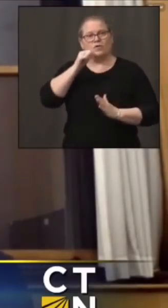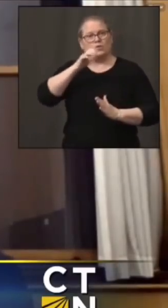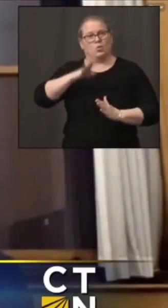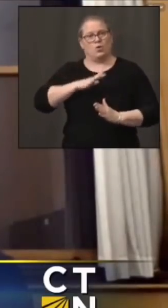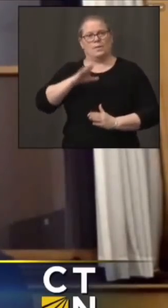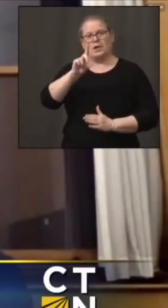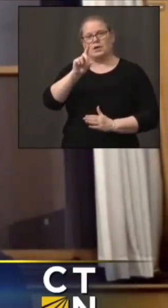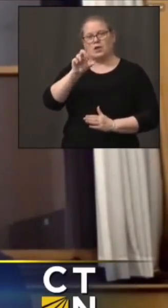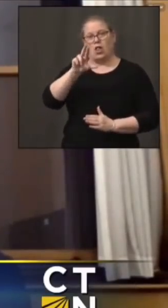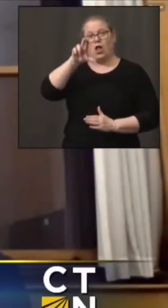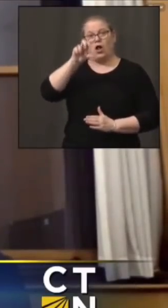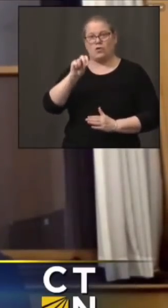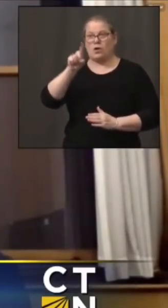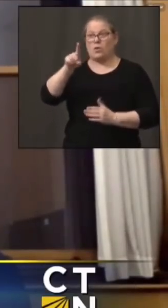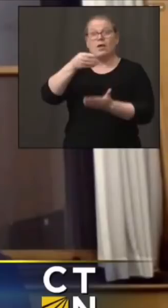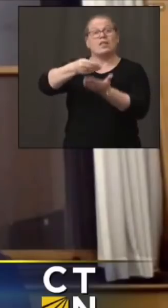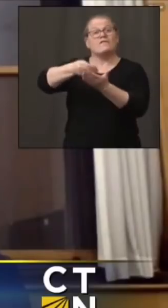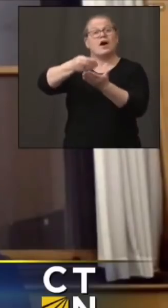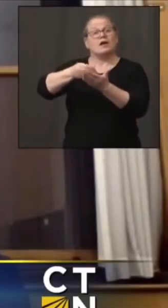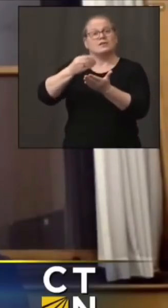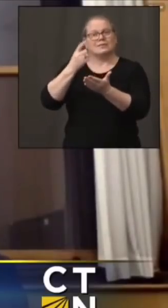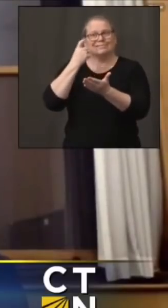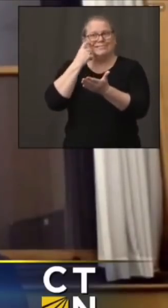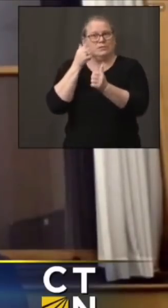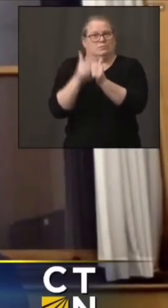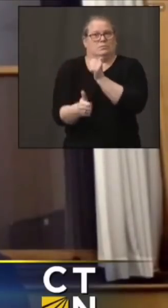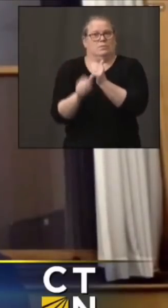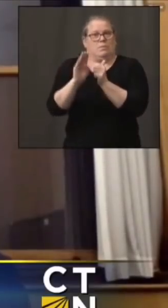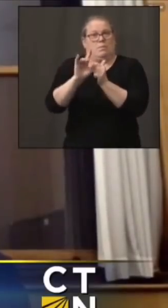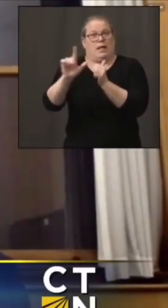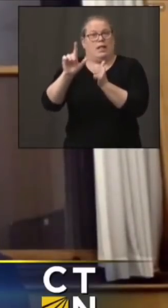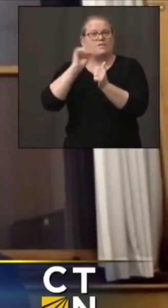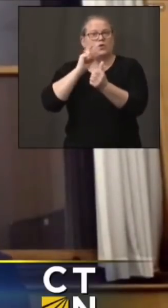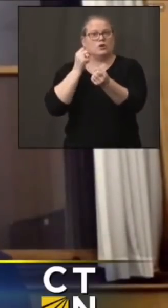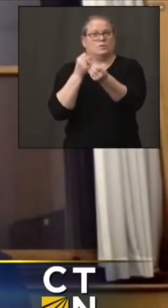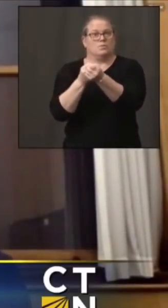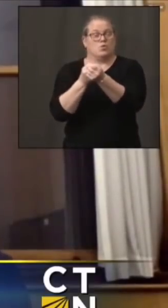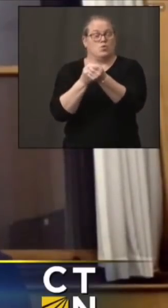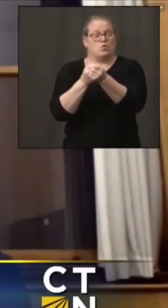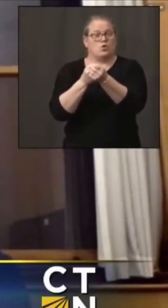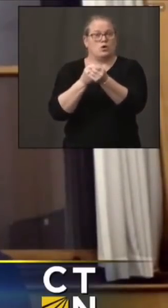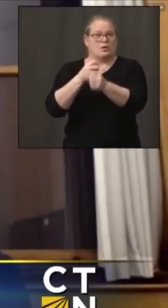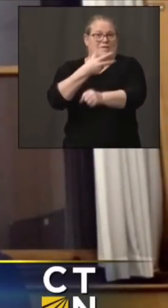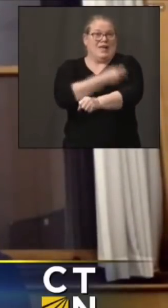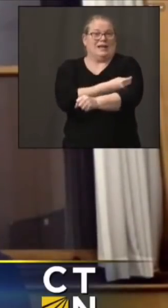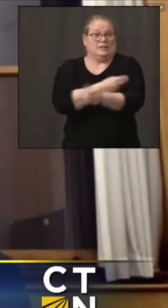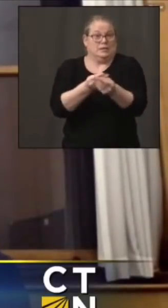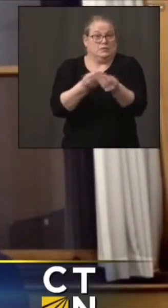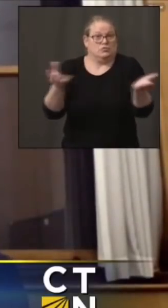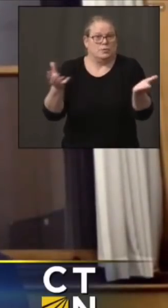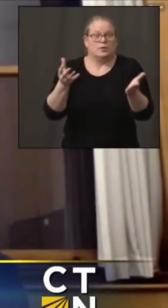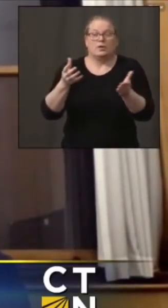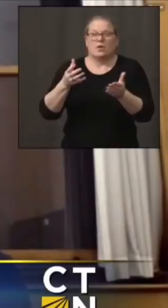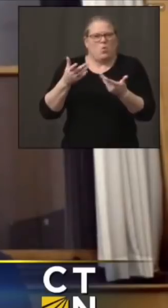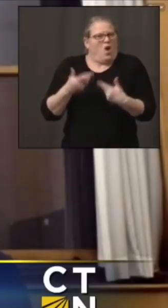were in the most recent bill to support vaccine administration. We're already talking about some ways to utilize that in the future when we get into phase